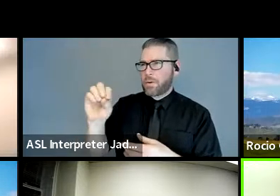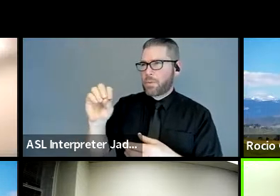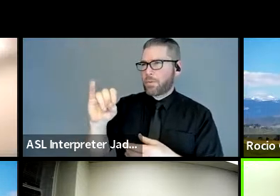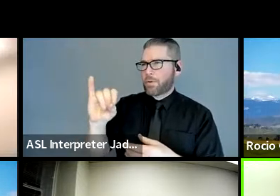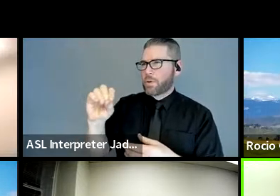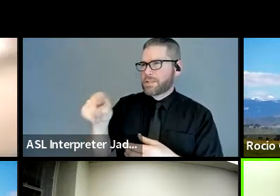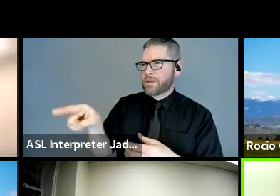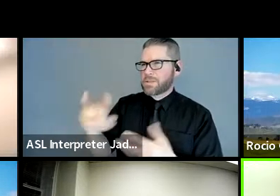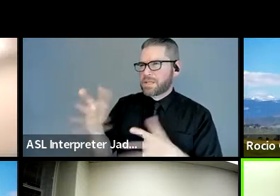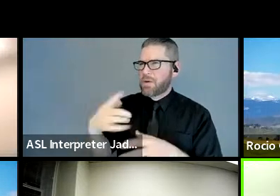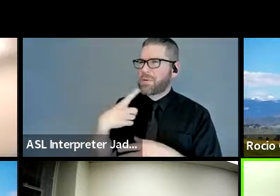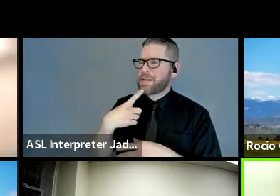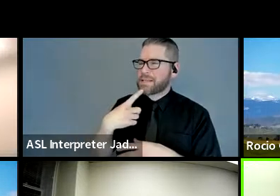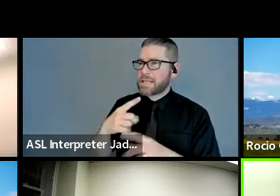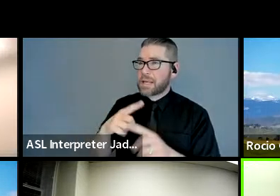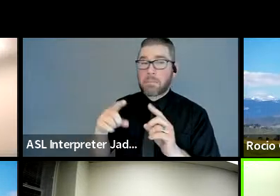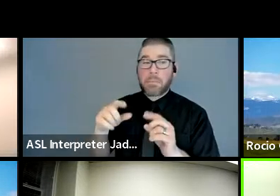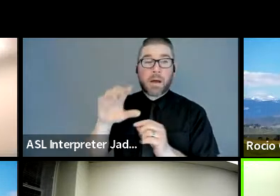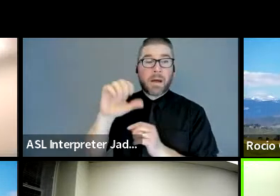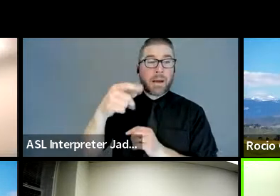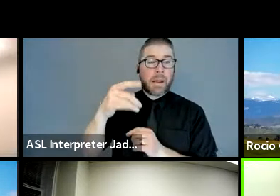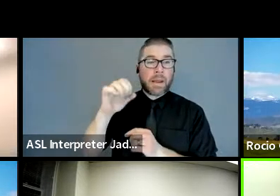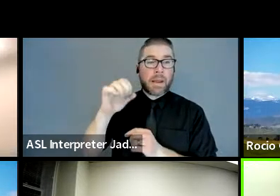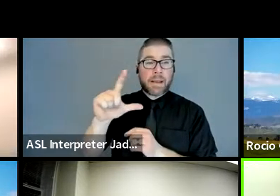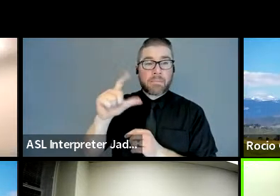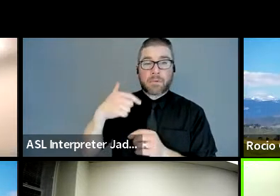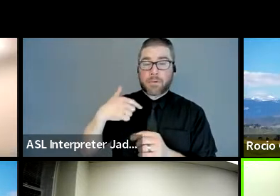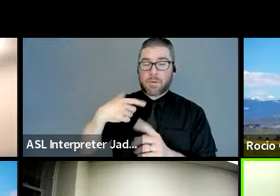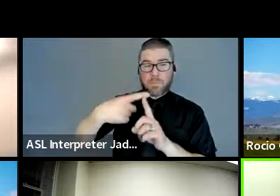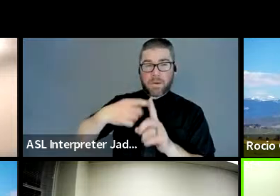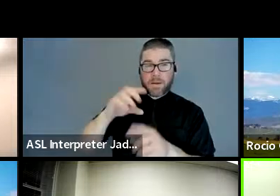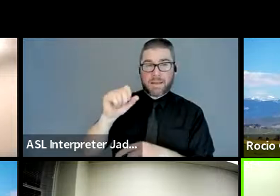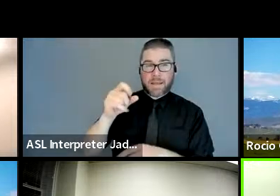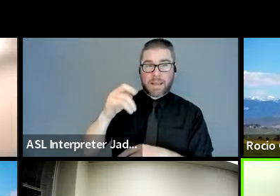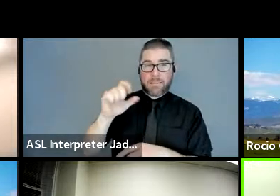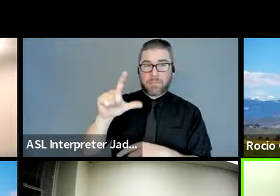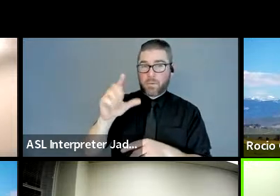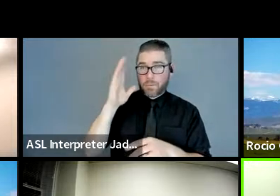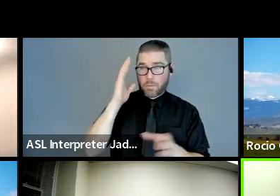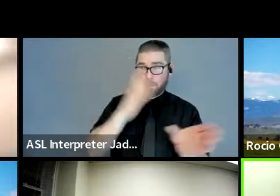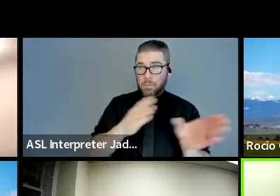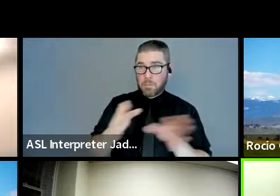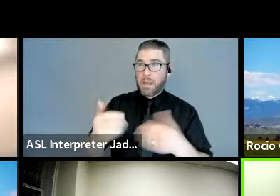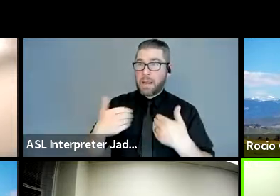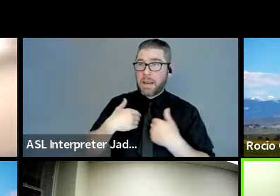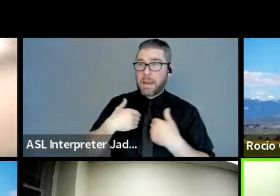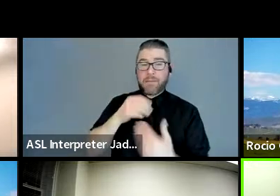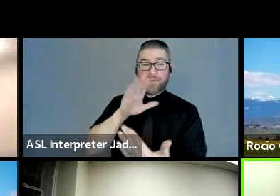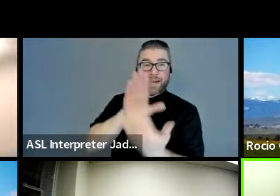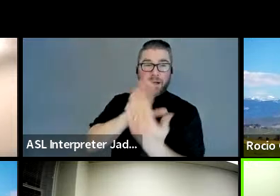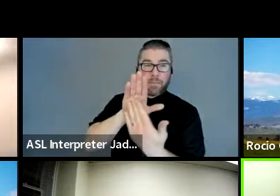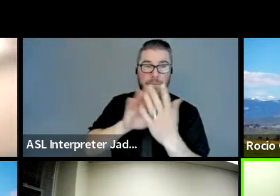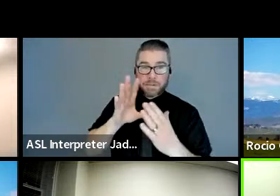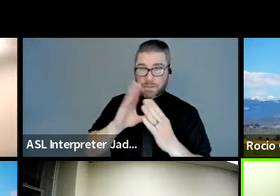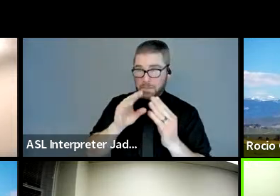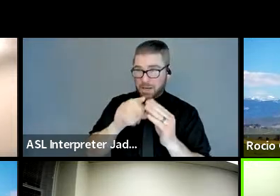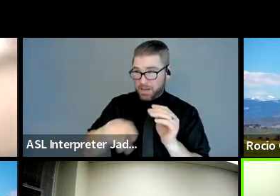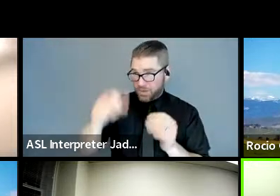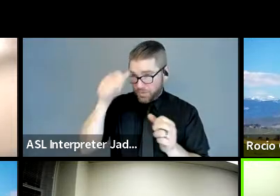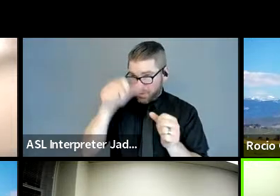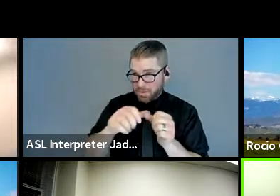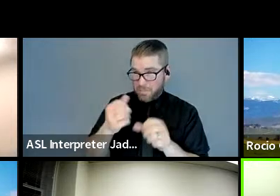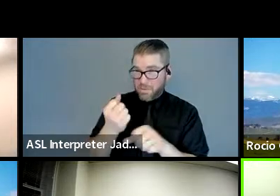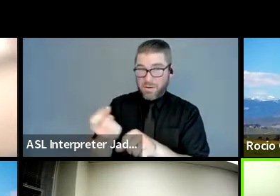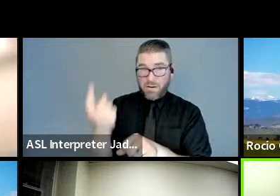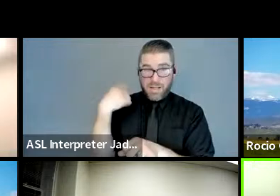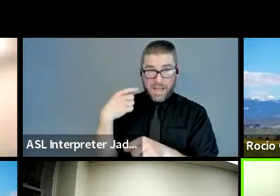but we in April do plan to have an in-person meeting. And I don't know if folks recall, but last year when we planned our April meeting, Jeff had generously